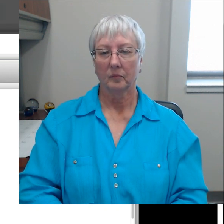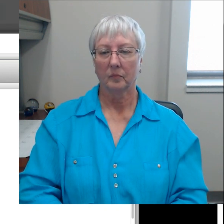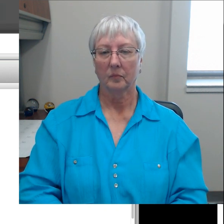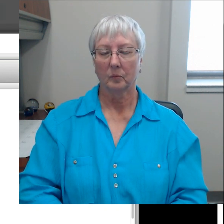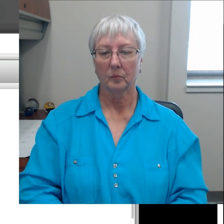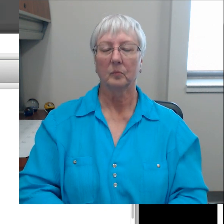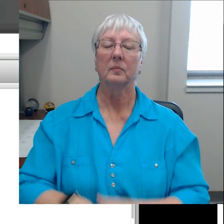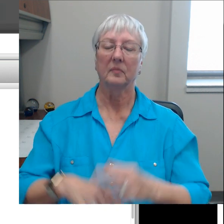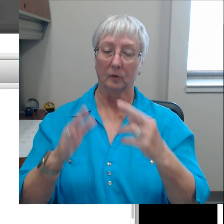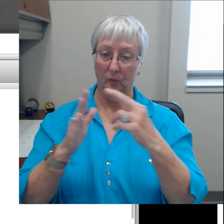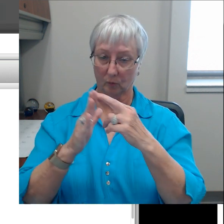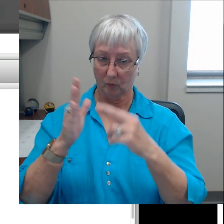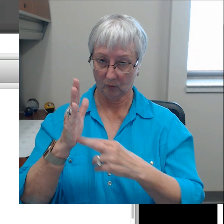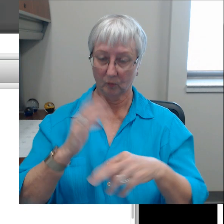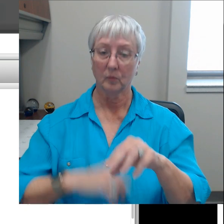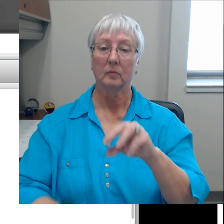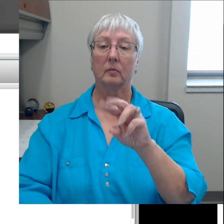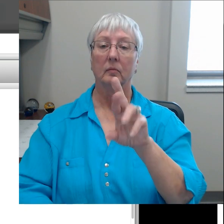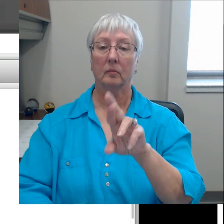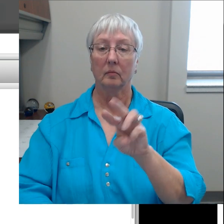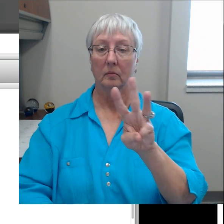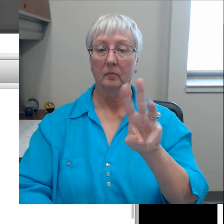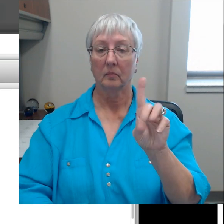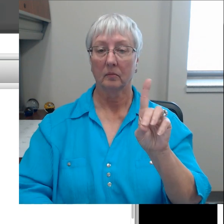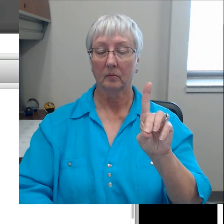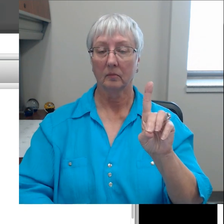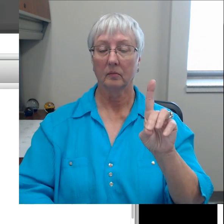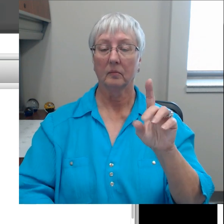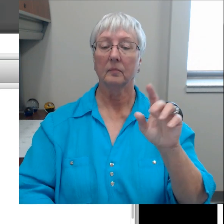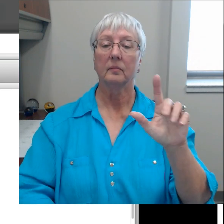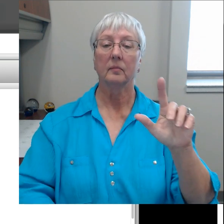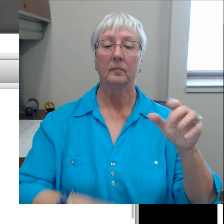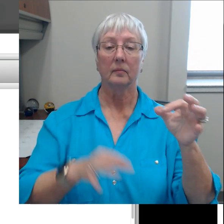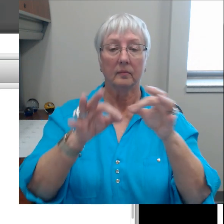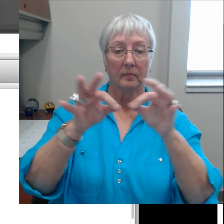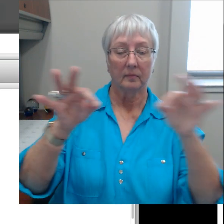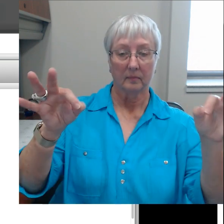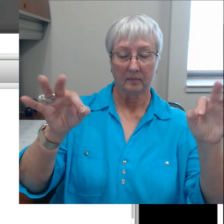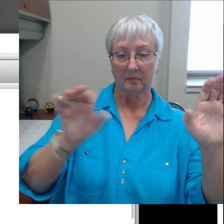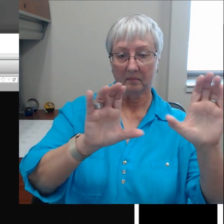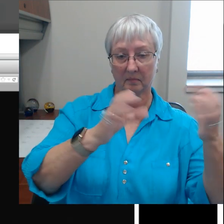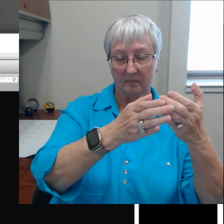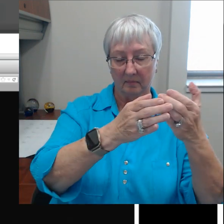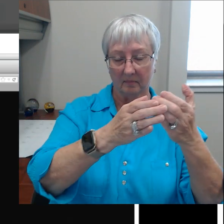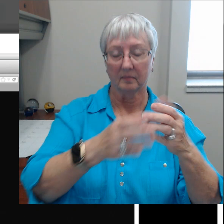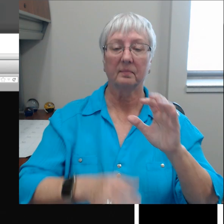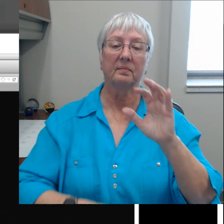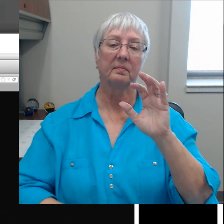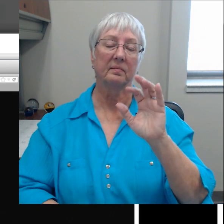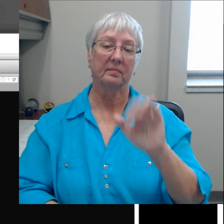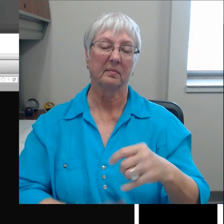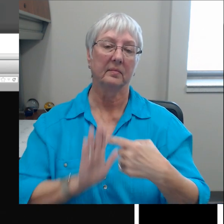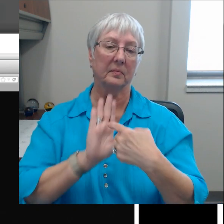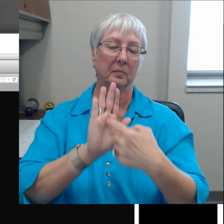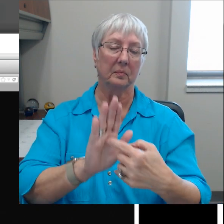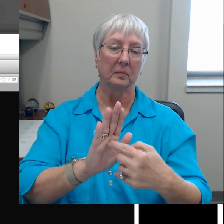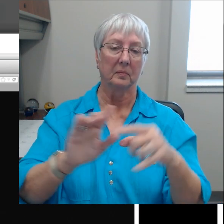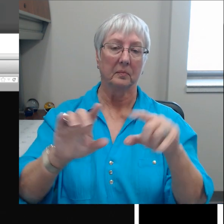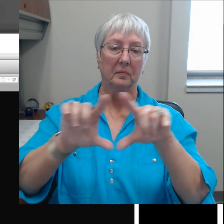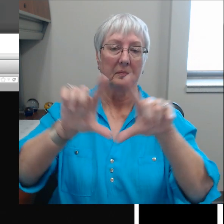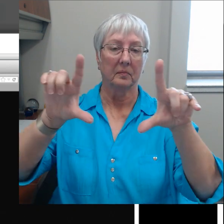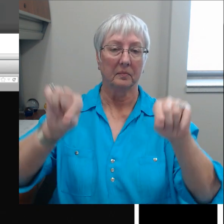So we'll add a rule for the RWD line class and set that to display block. Previewing this now, we'll see